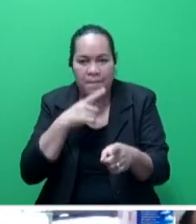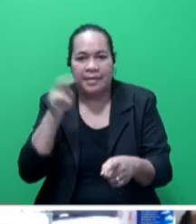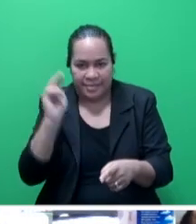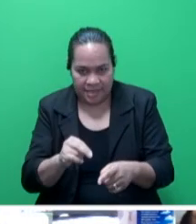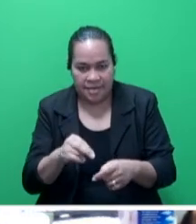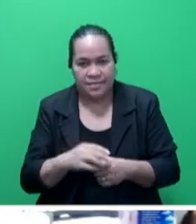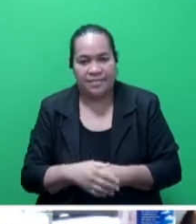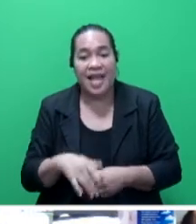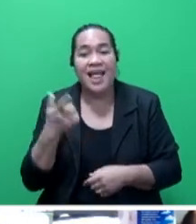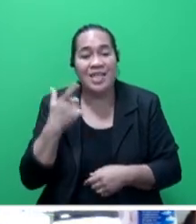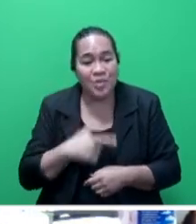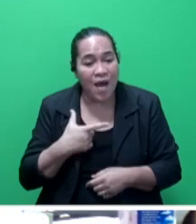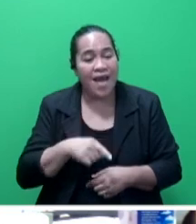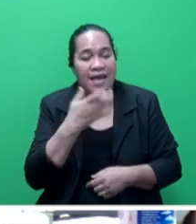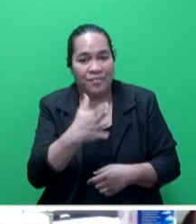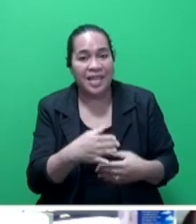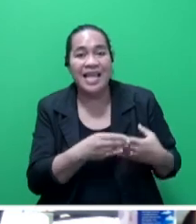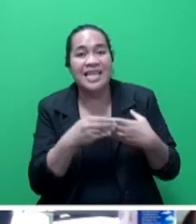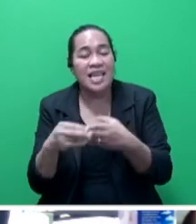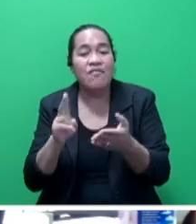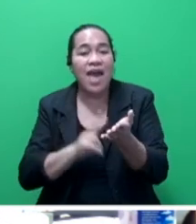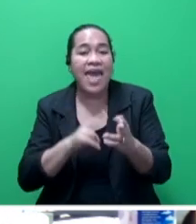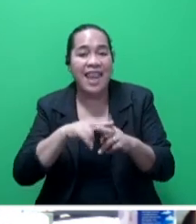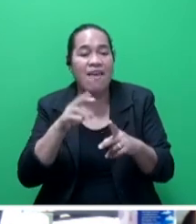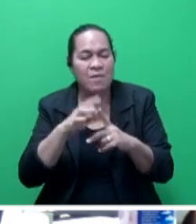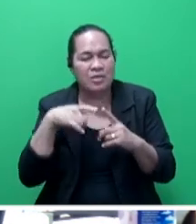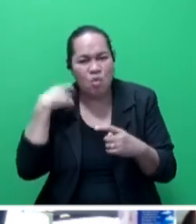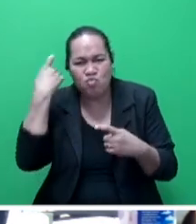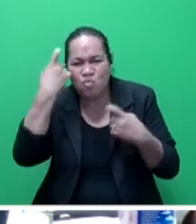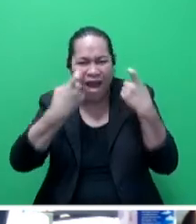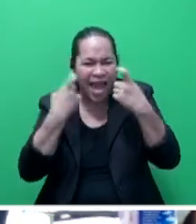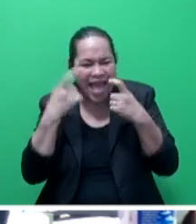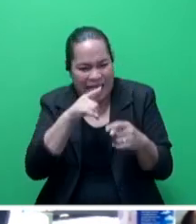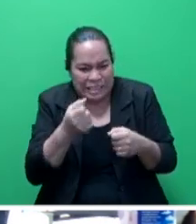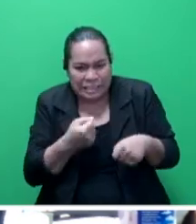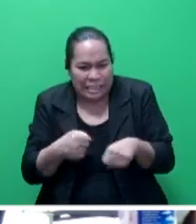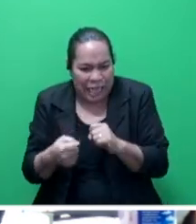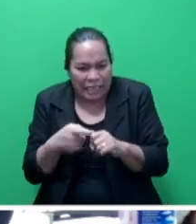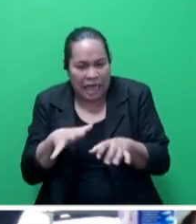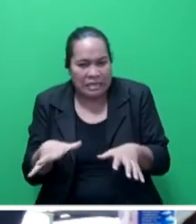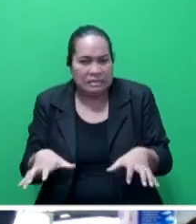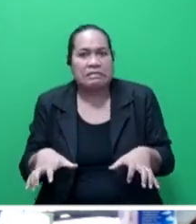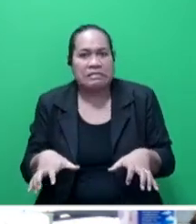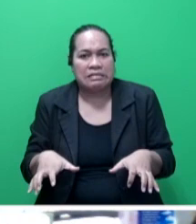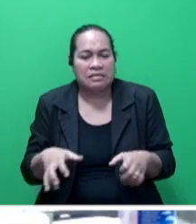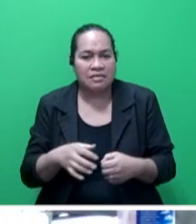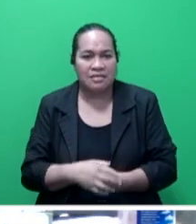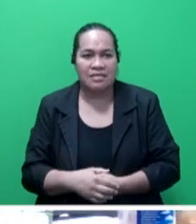why the honorable leader of the NFP is so worried. He is strategically paralyzed, Mr. Speaker,